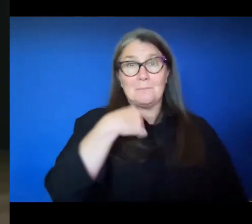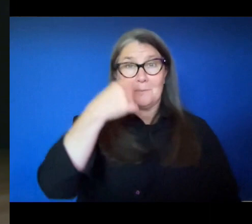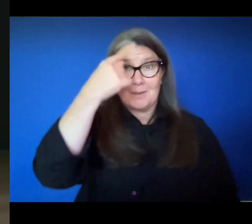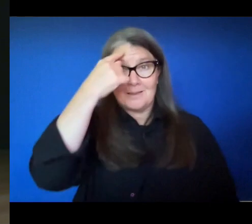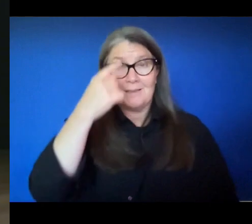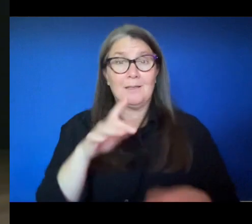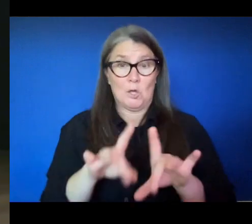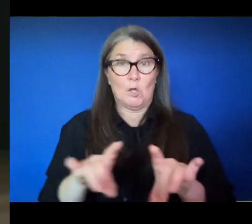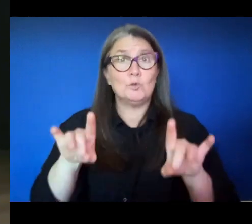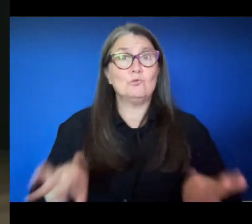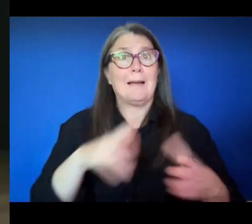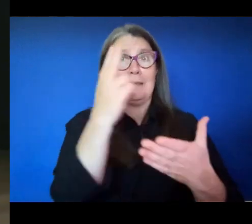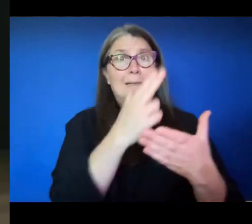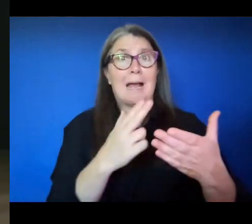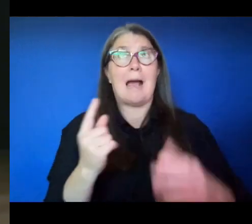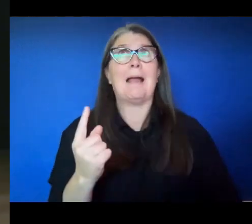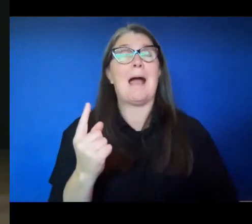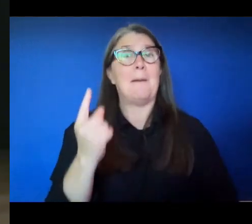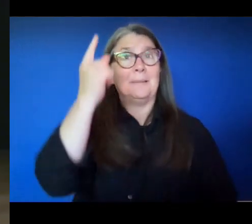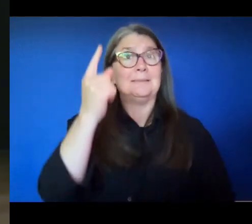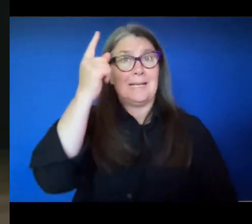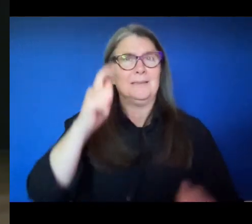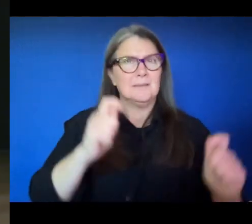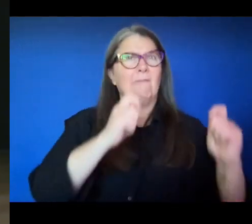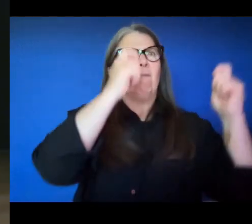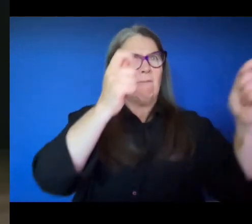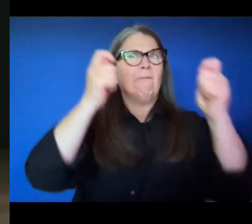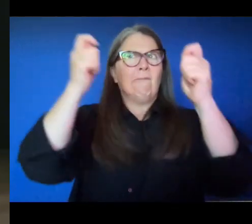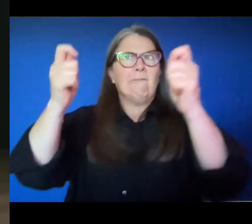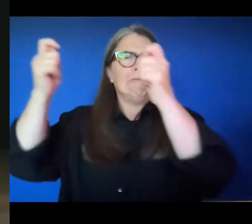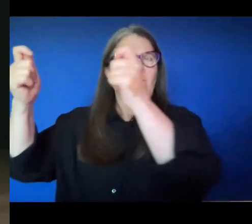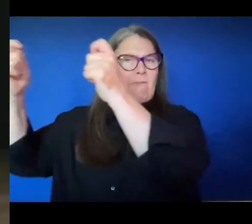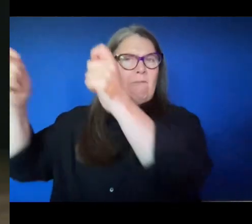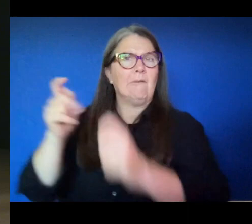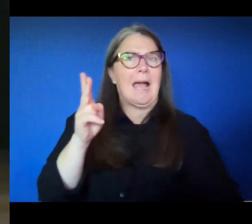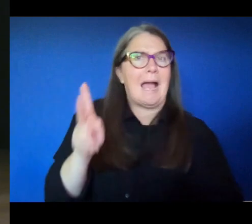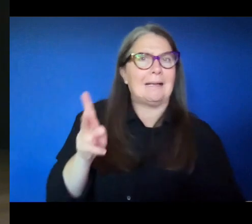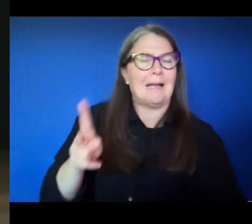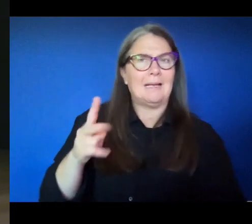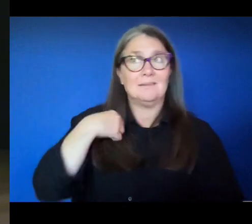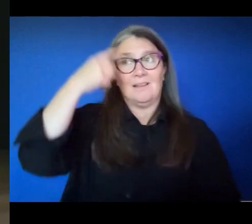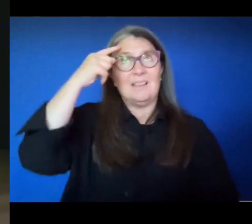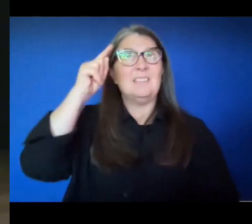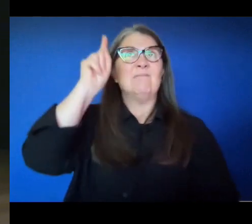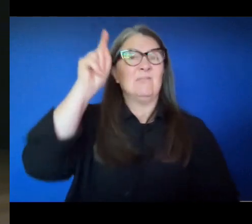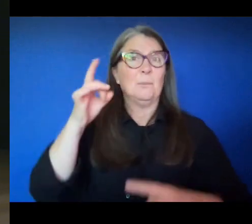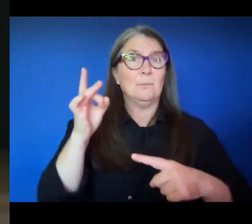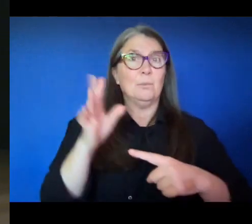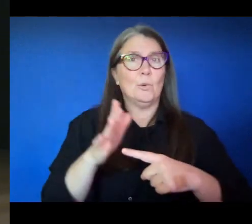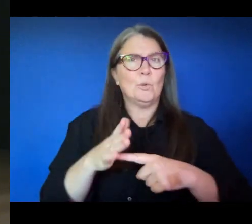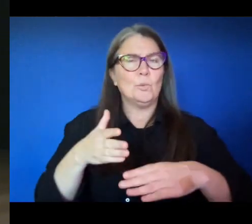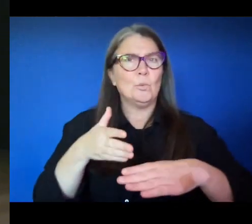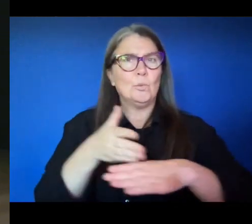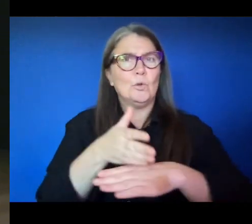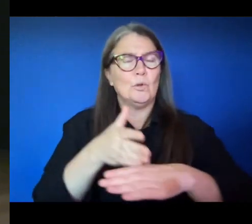here currently does some really important work in terms of what is brought into proximity with what